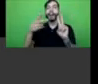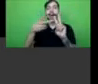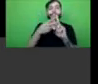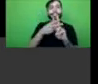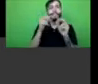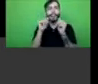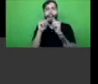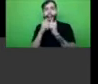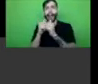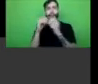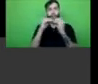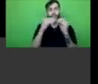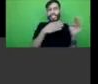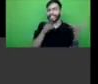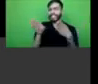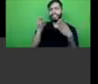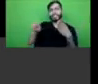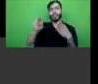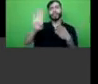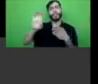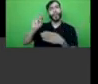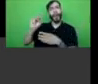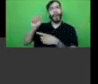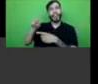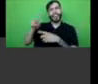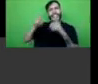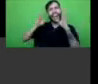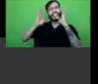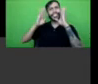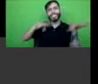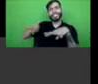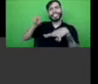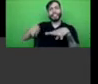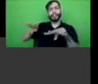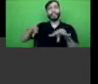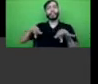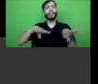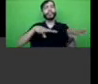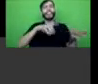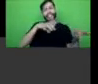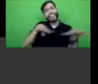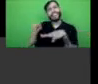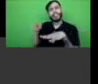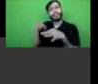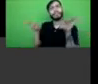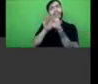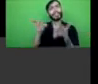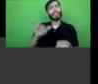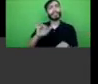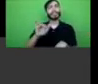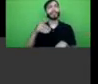pay attention to Brianna's death, including creating a recipe for chicken